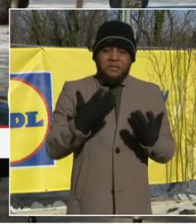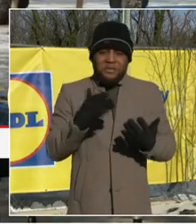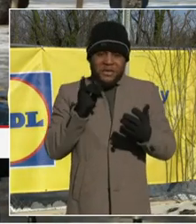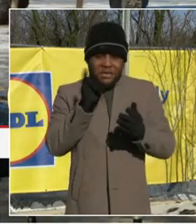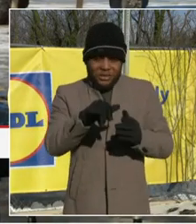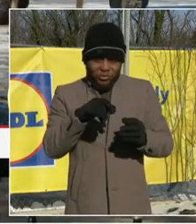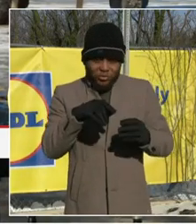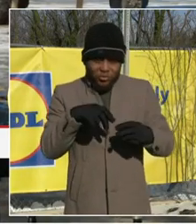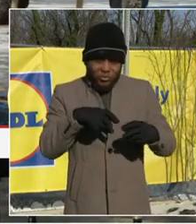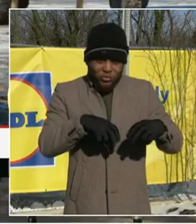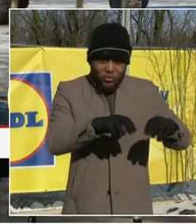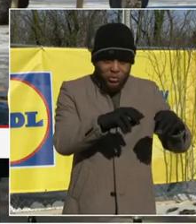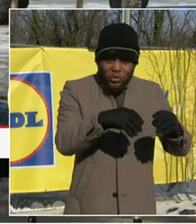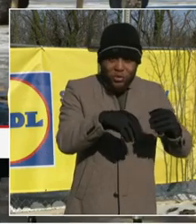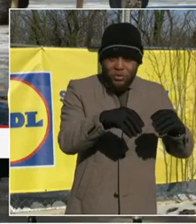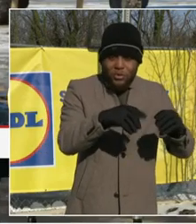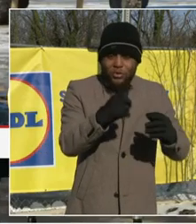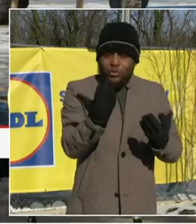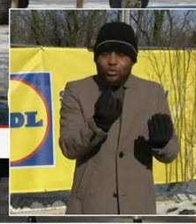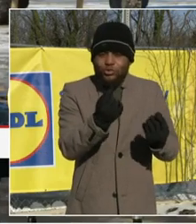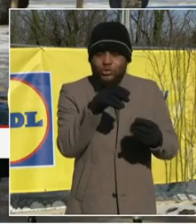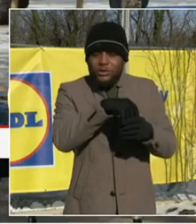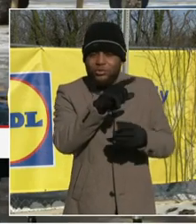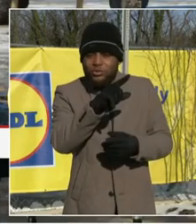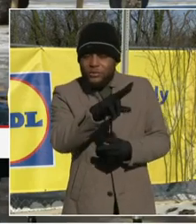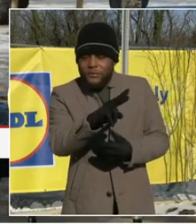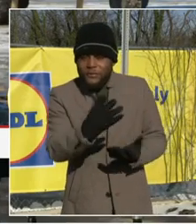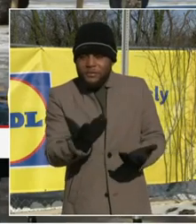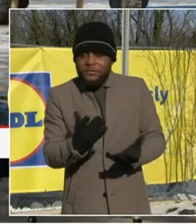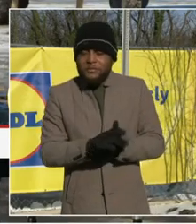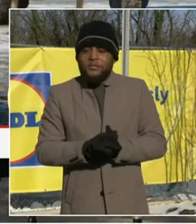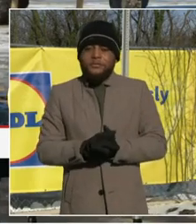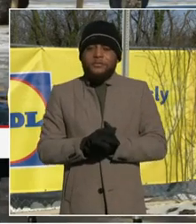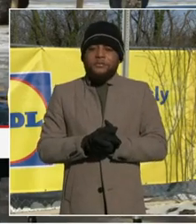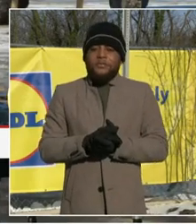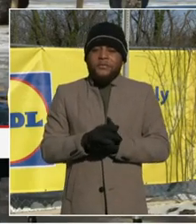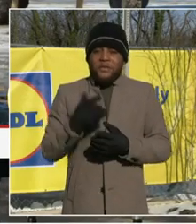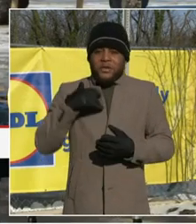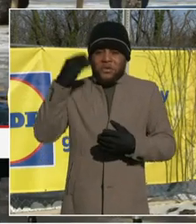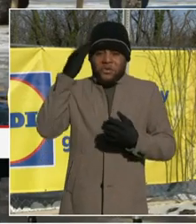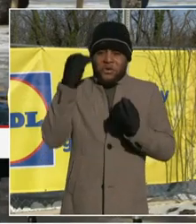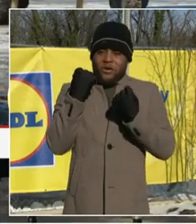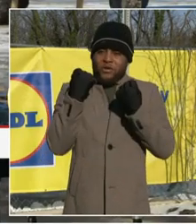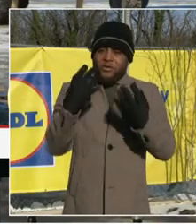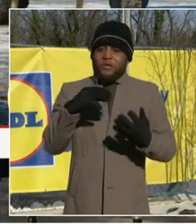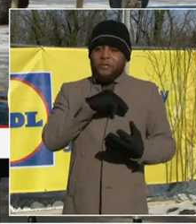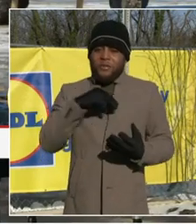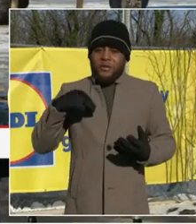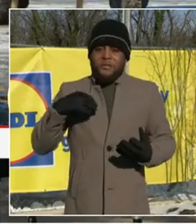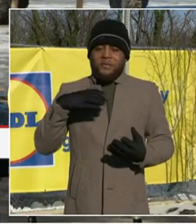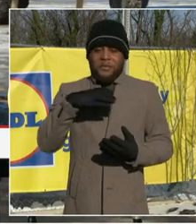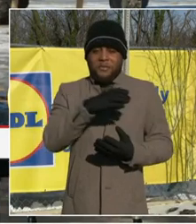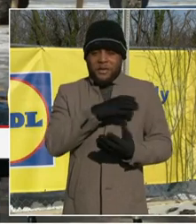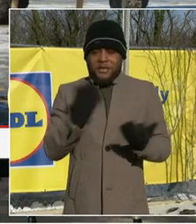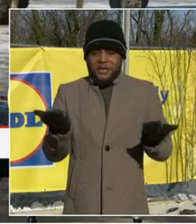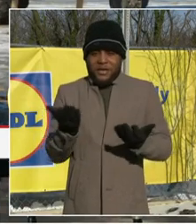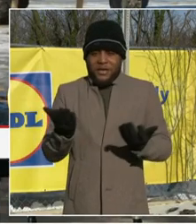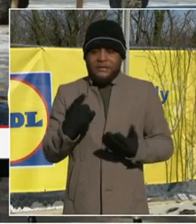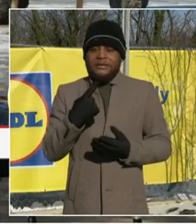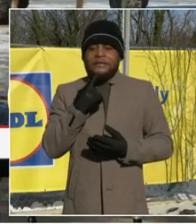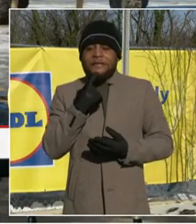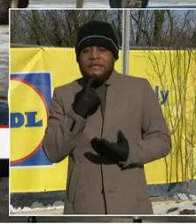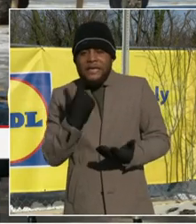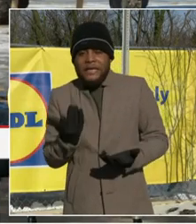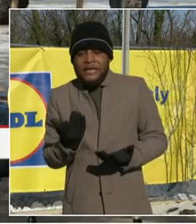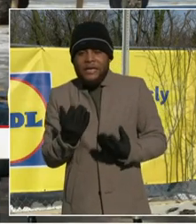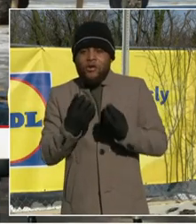And I'm here to say, and I know council member is here to say, that real results come from those trips. It